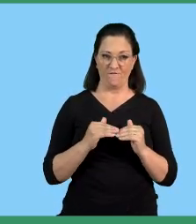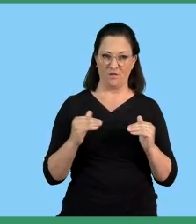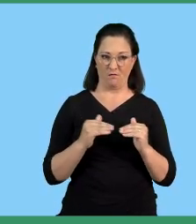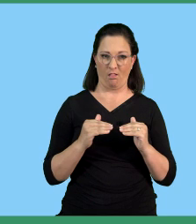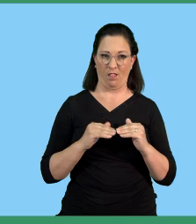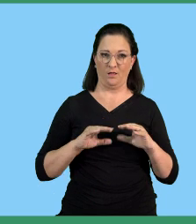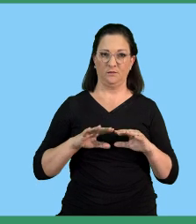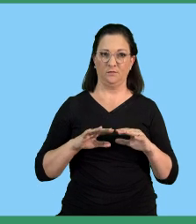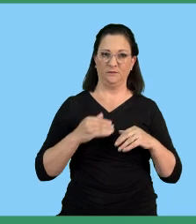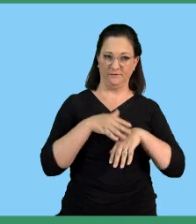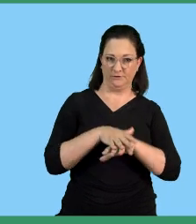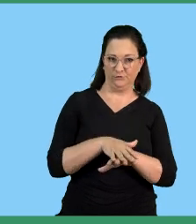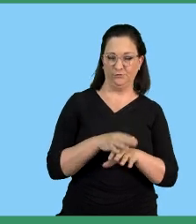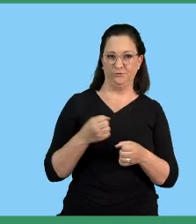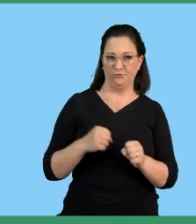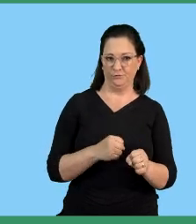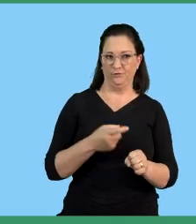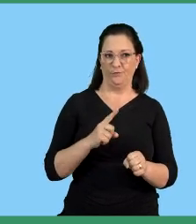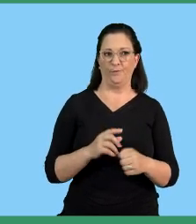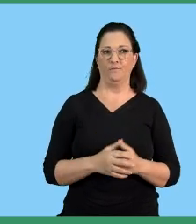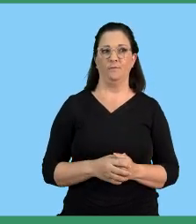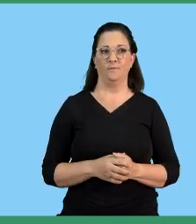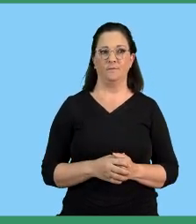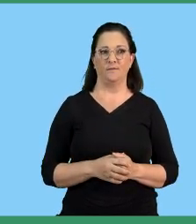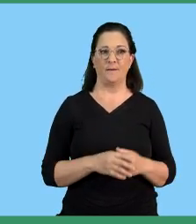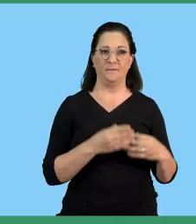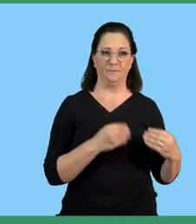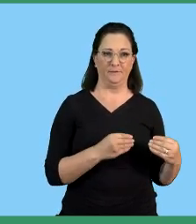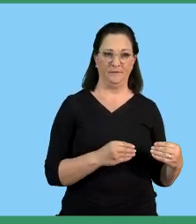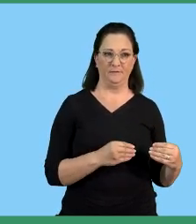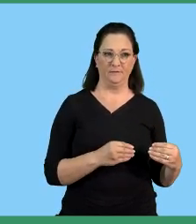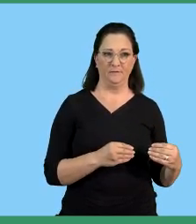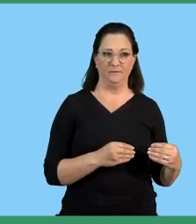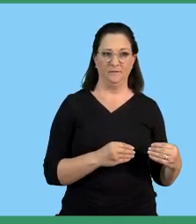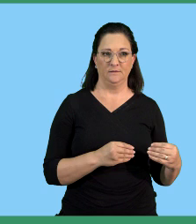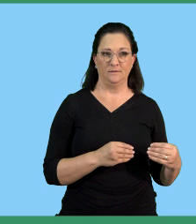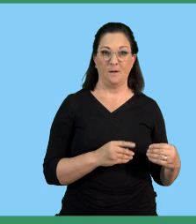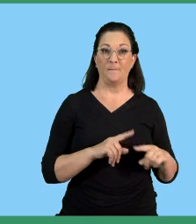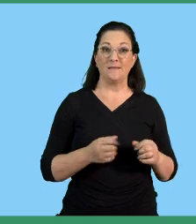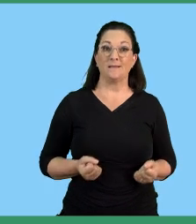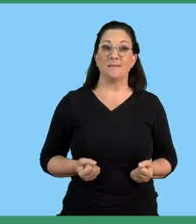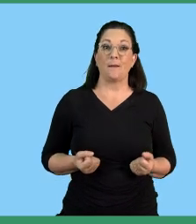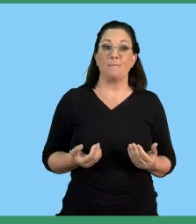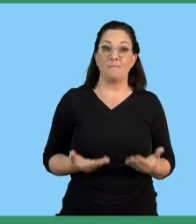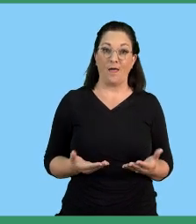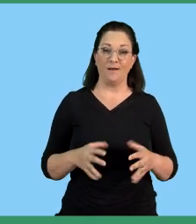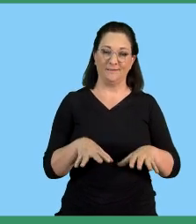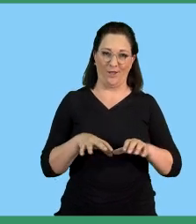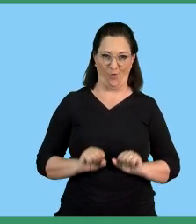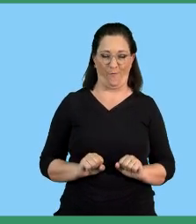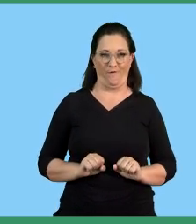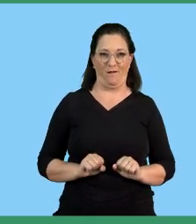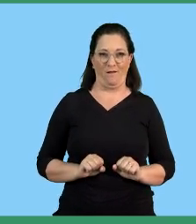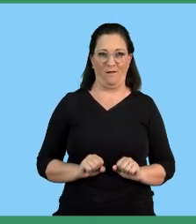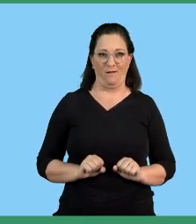vertical integration strategy, the business combines business with or take over its suppliers. Do not